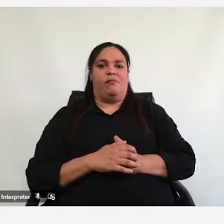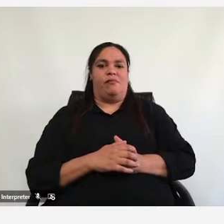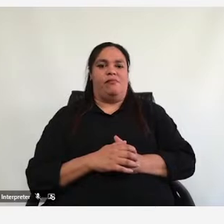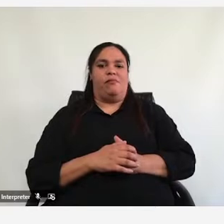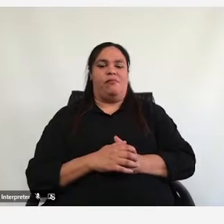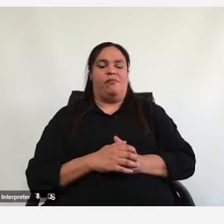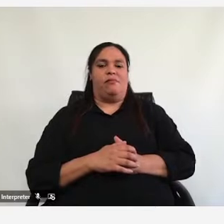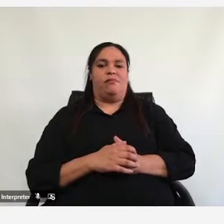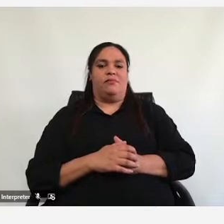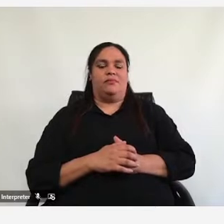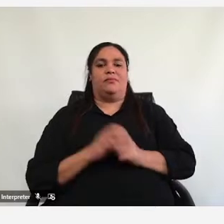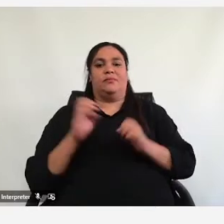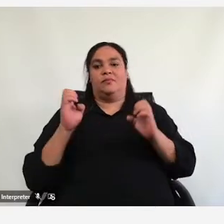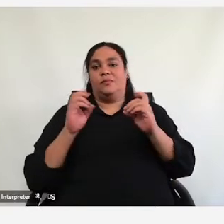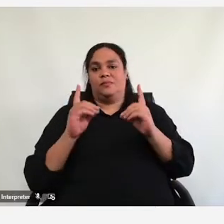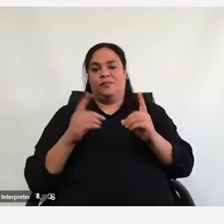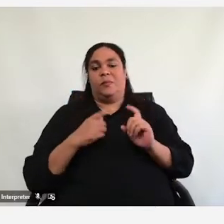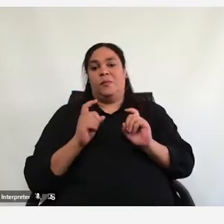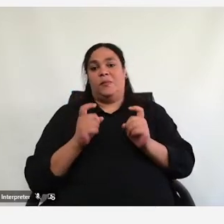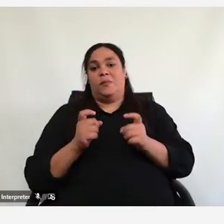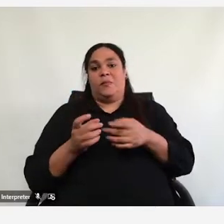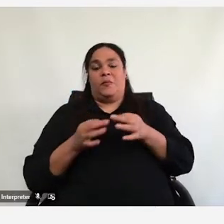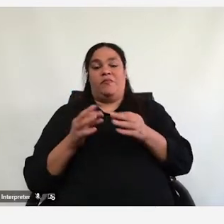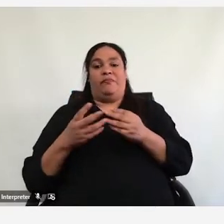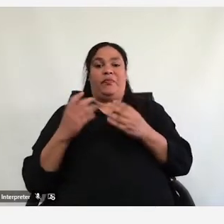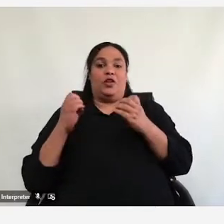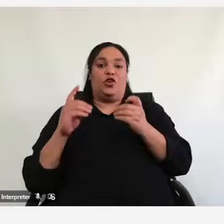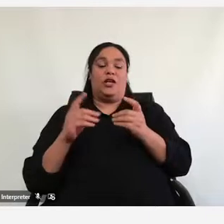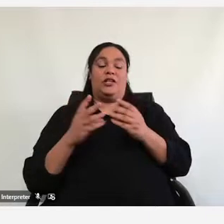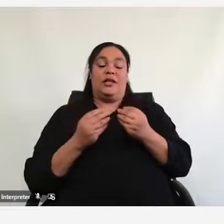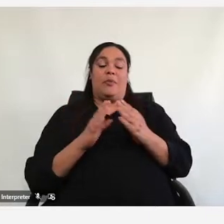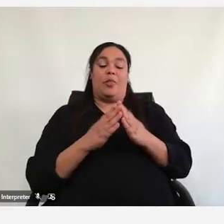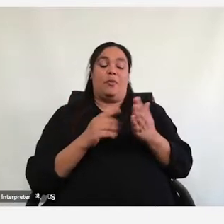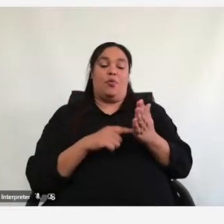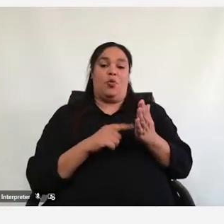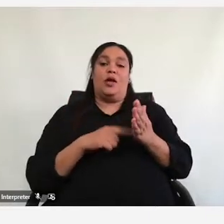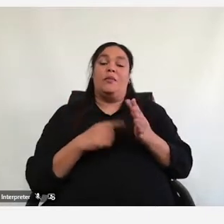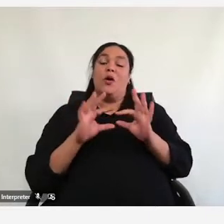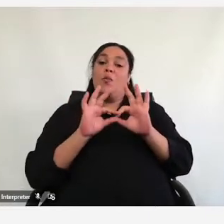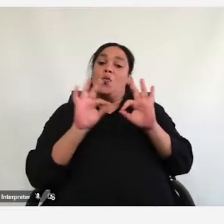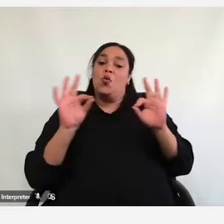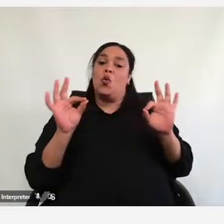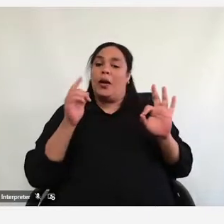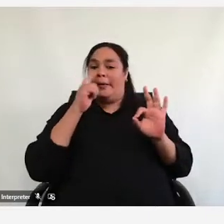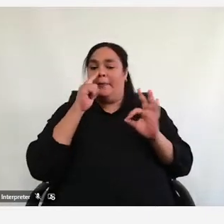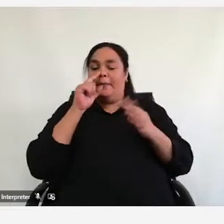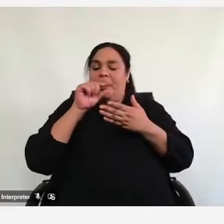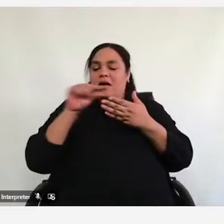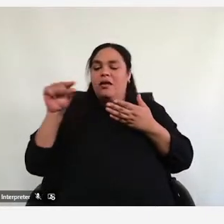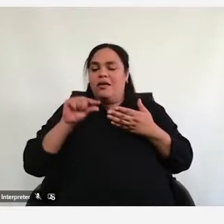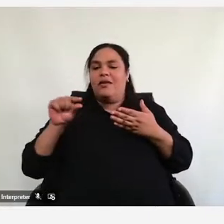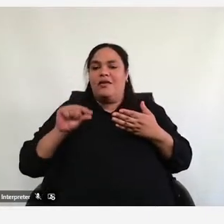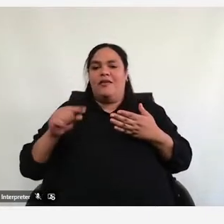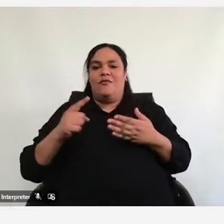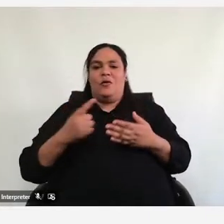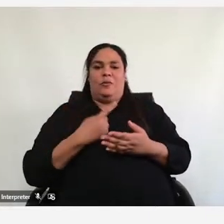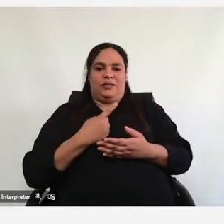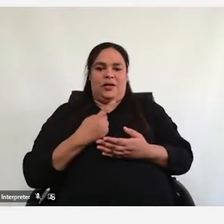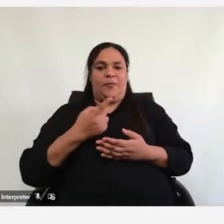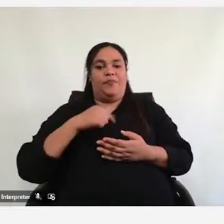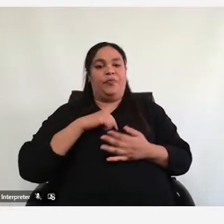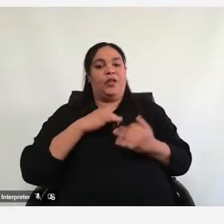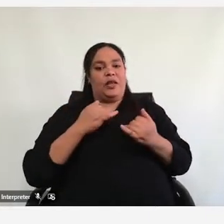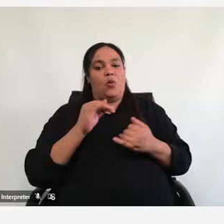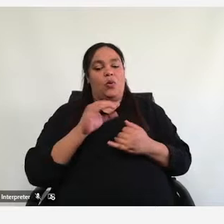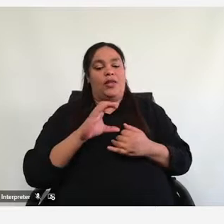On education, let me quickly deal with the numbers in the book. And I give mooi pink notakies on my gemaak hierso. We are going to